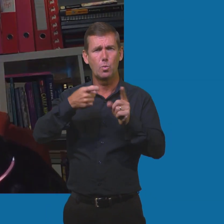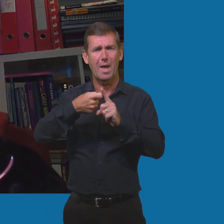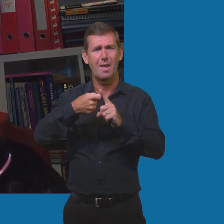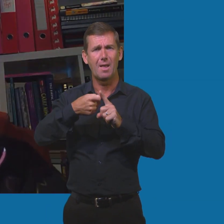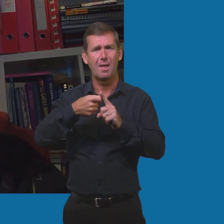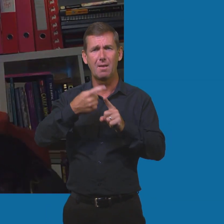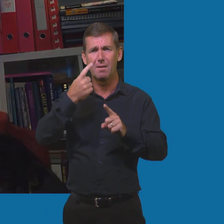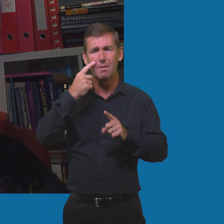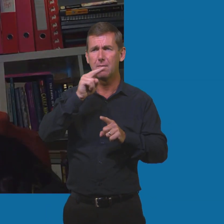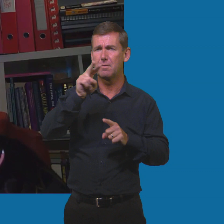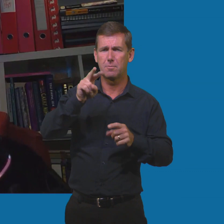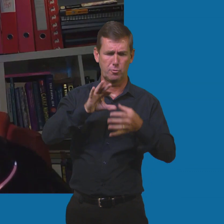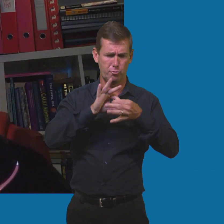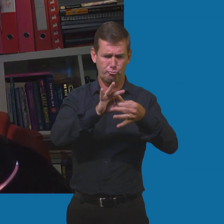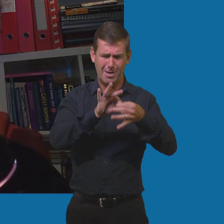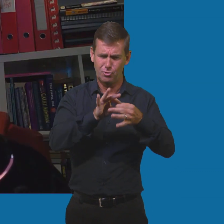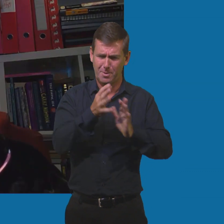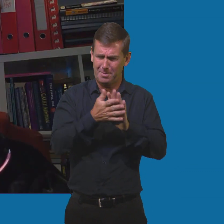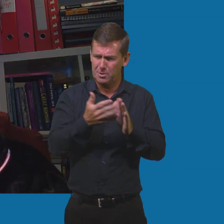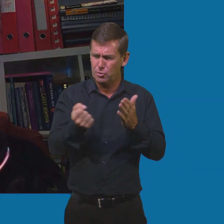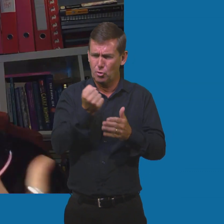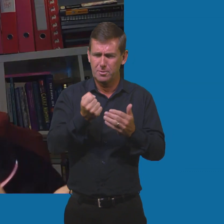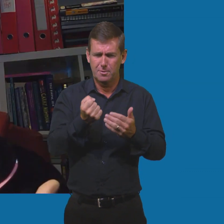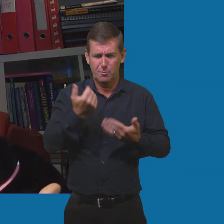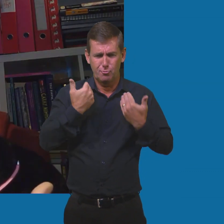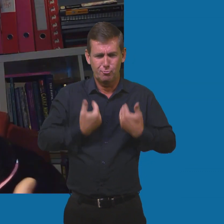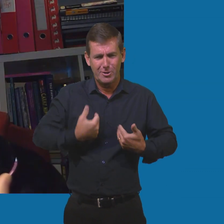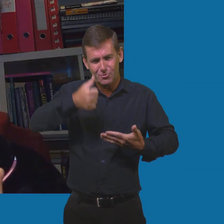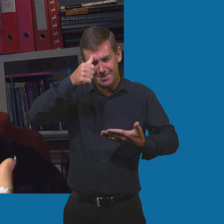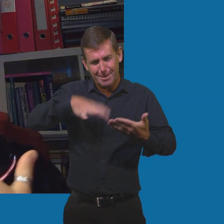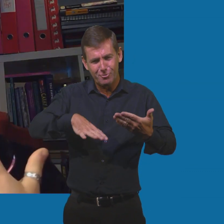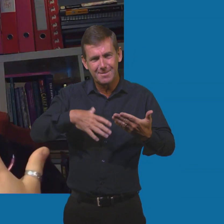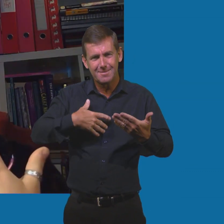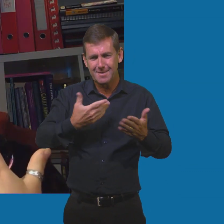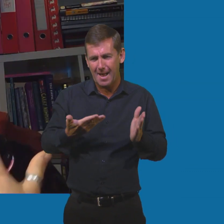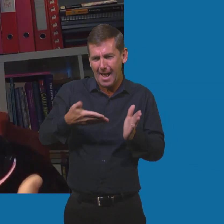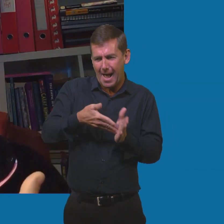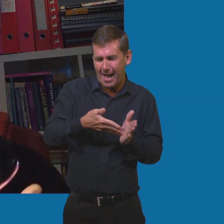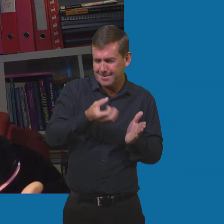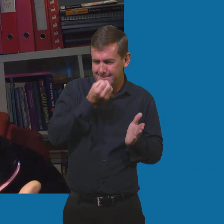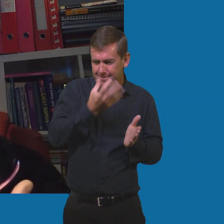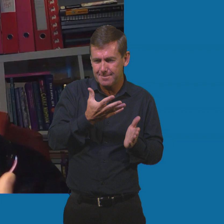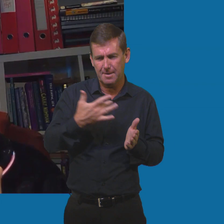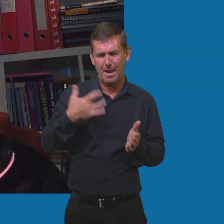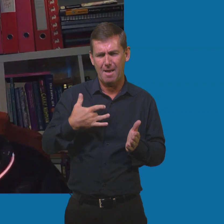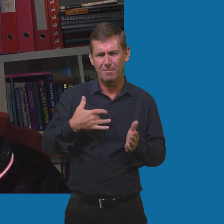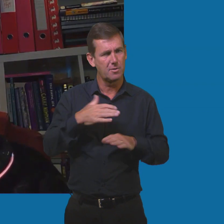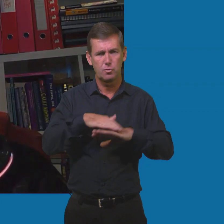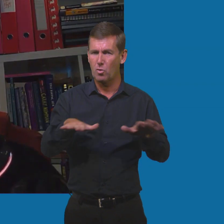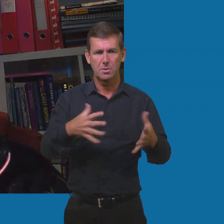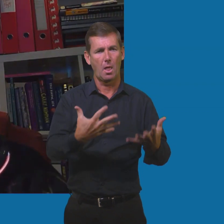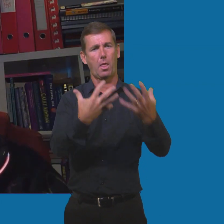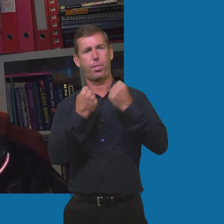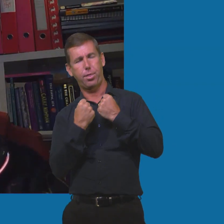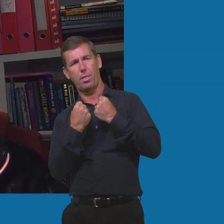augment who you are and your life. It shouldn't take it over. It shouldn't be the one thing your life is based upon. And if you're